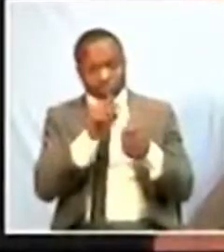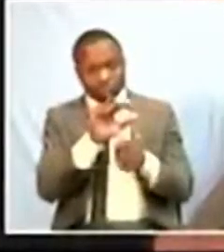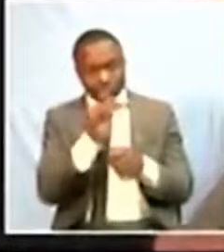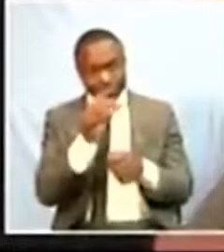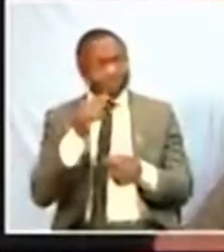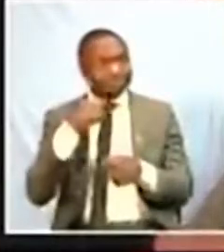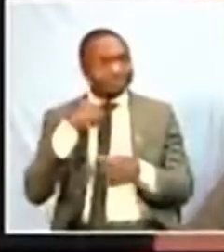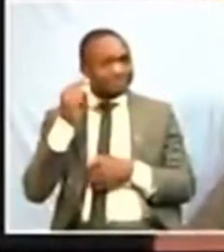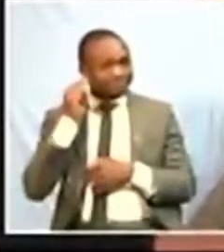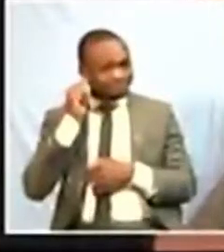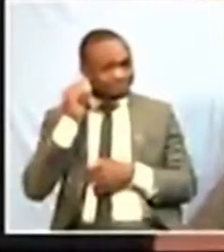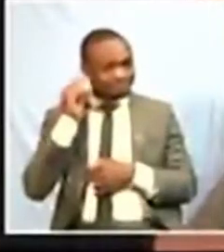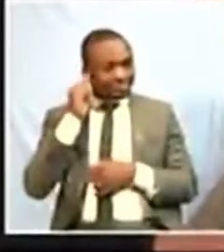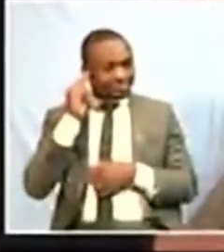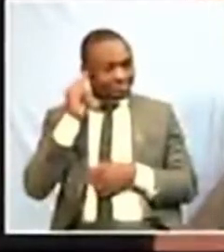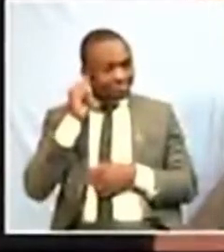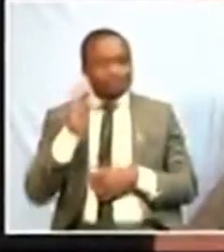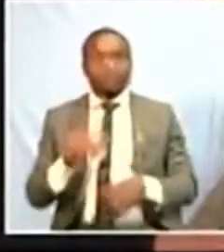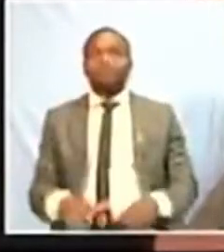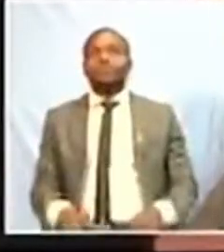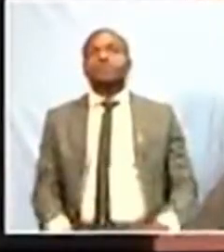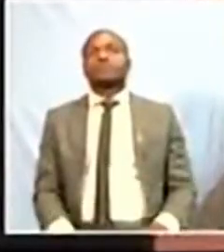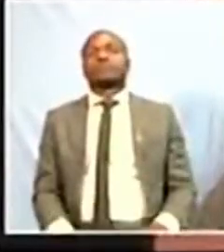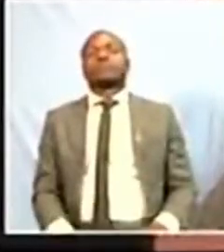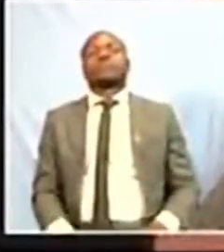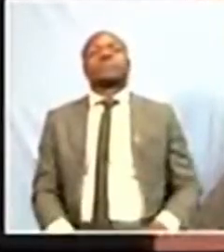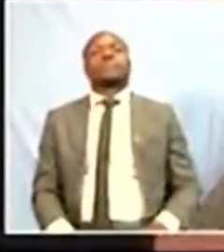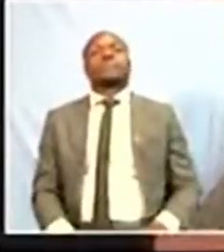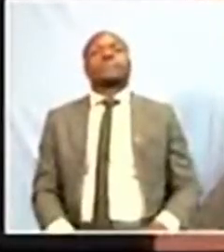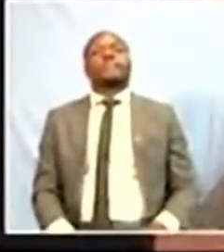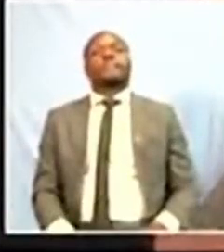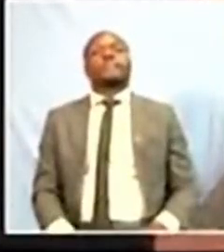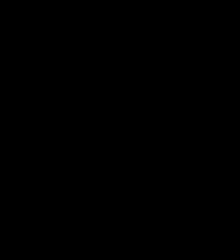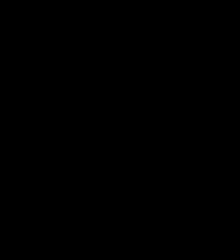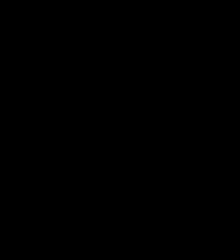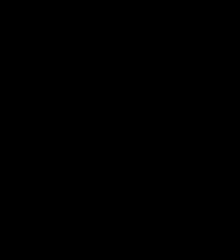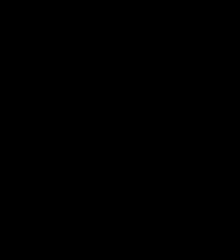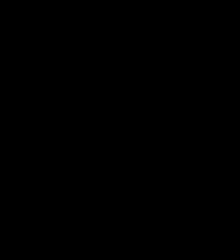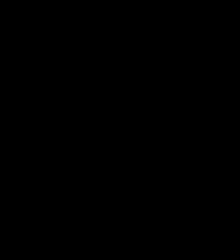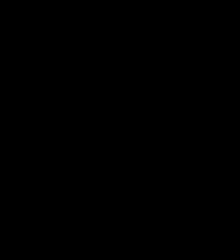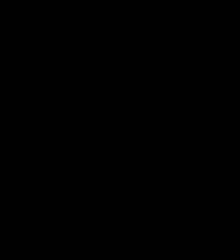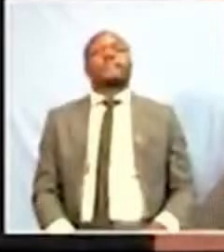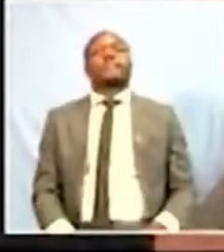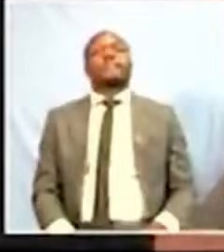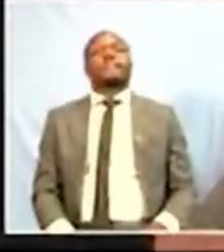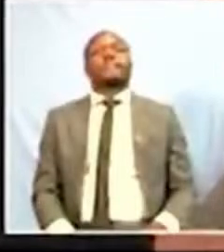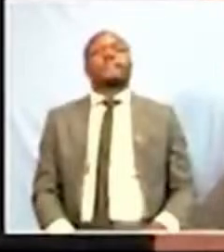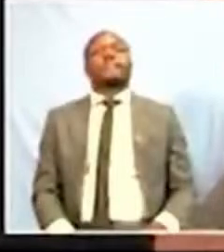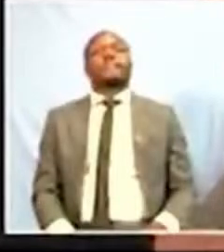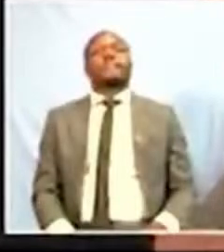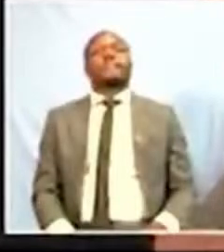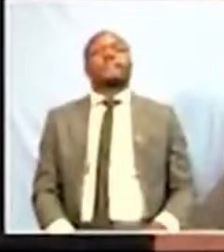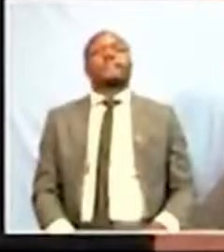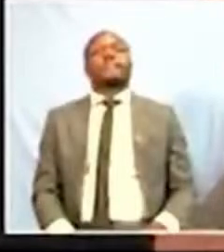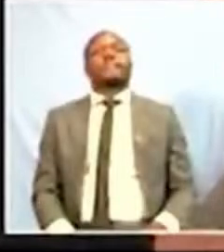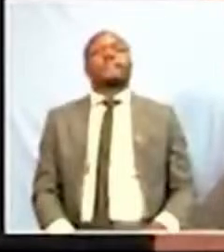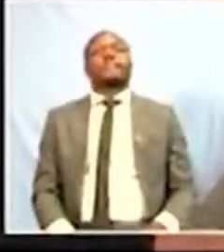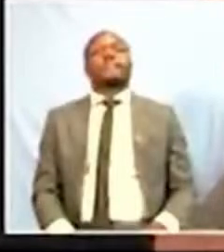listening to the wobbly. It's because the wood dry,